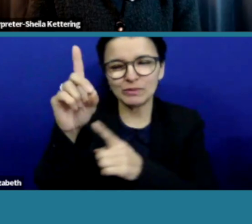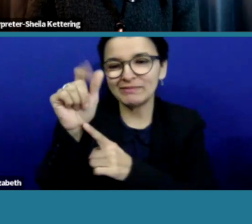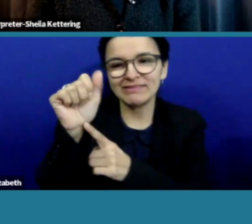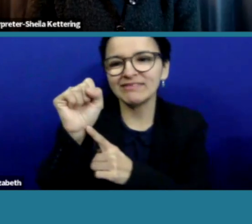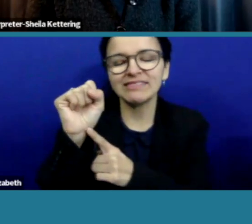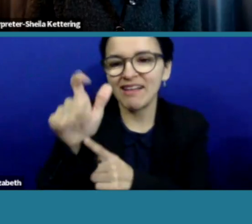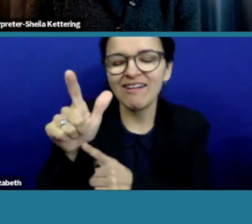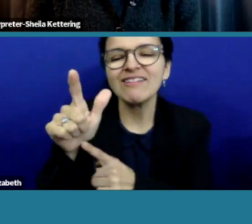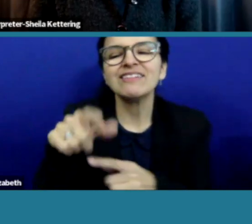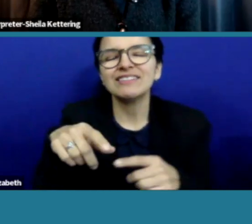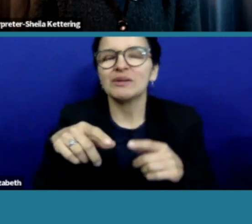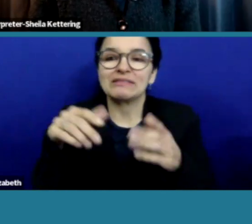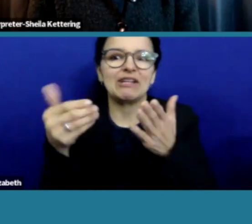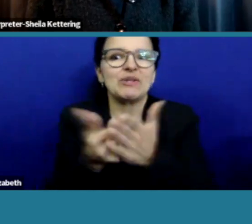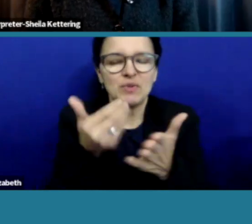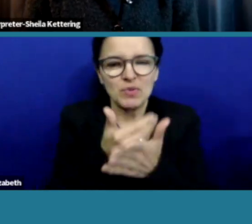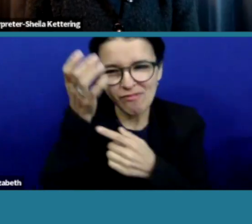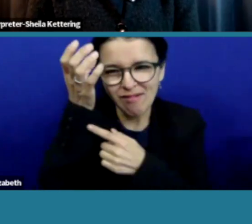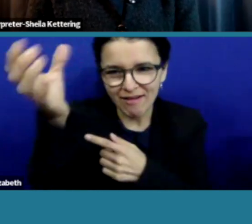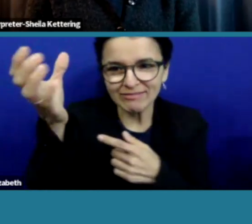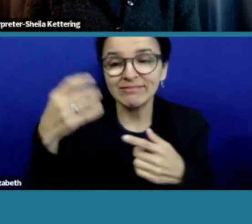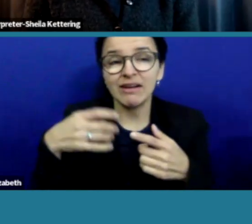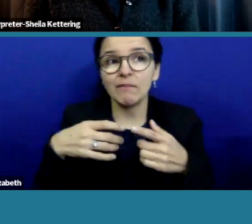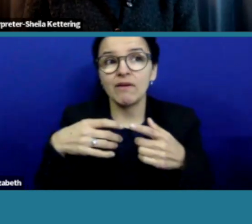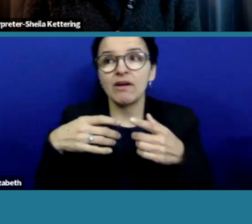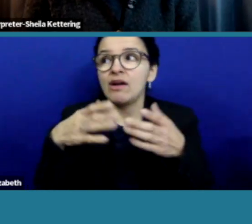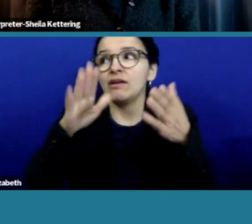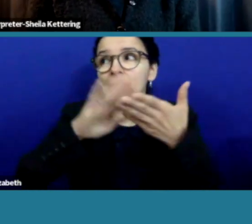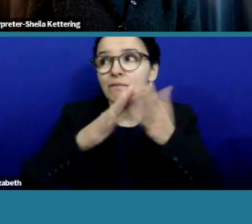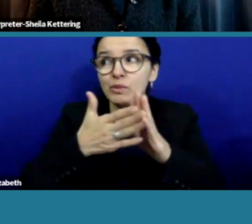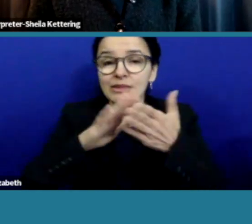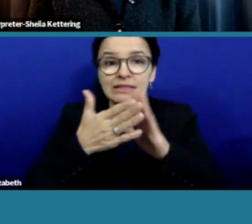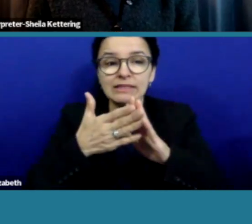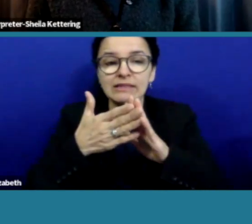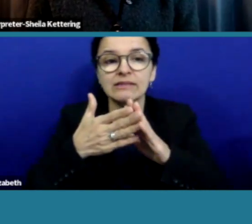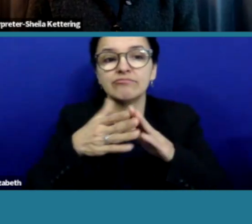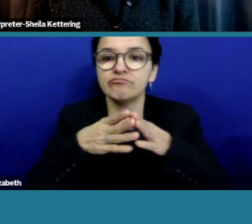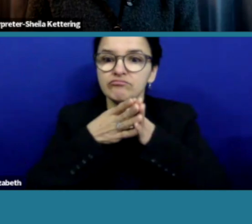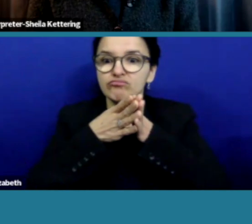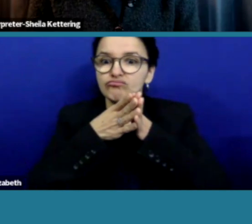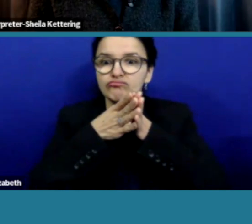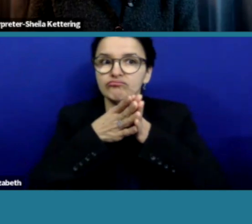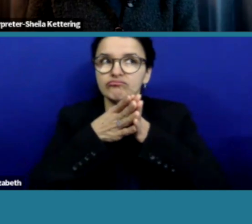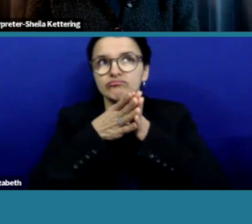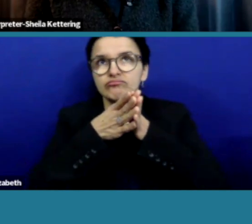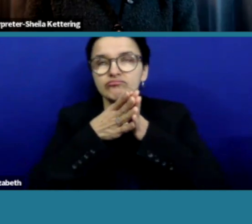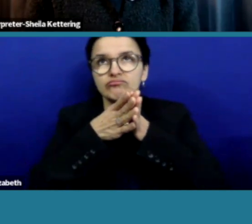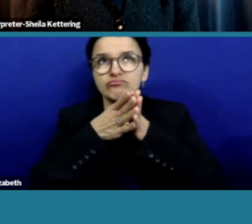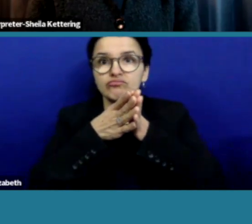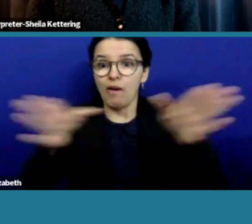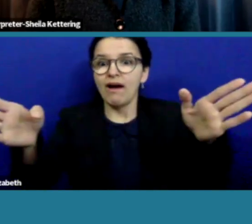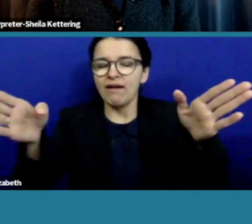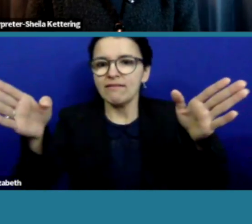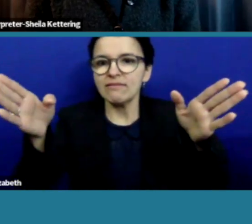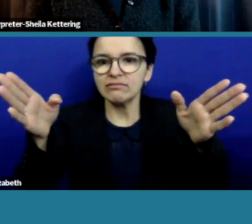I know, dazzle, many of you may not understand or have heard of this as a new concept.